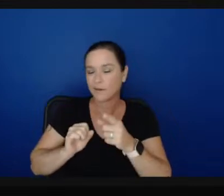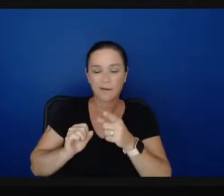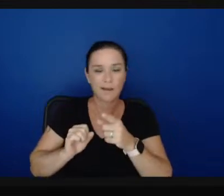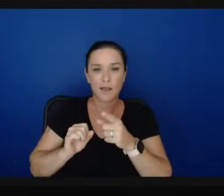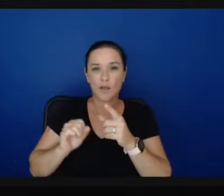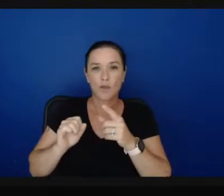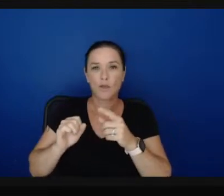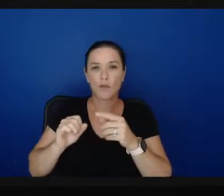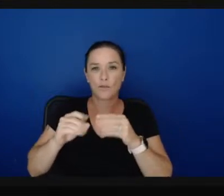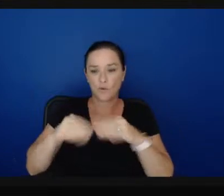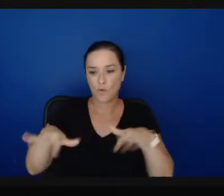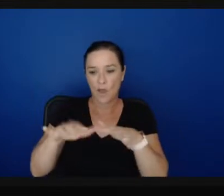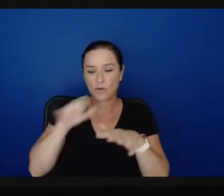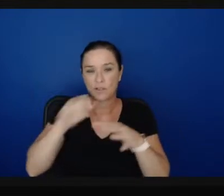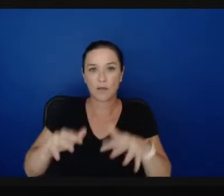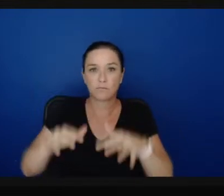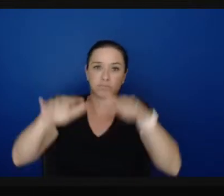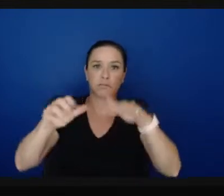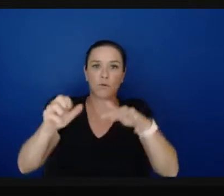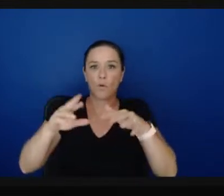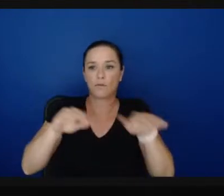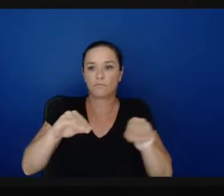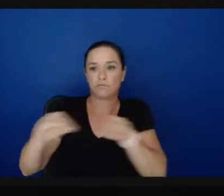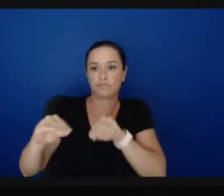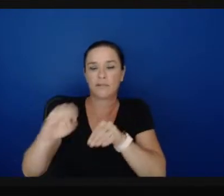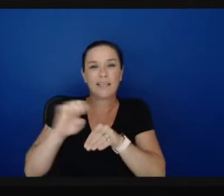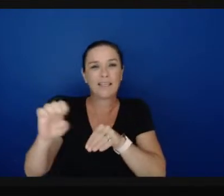or being pushed east very fast either.